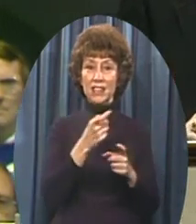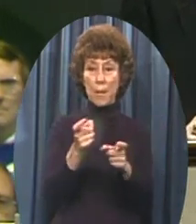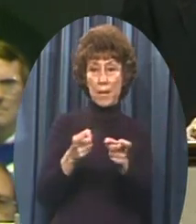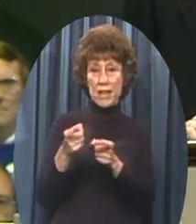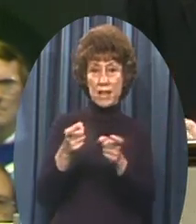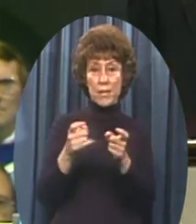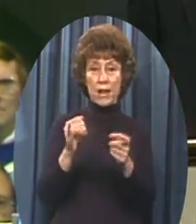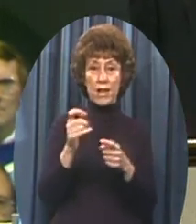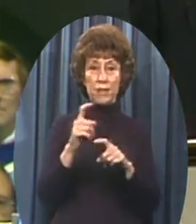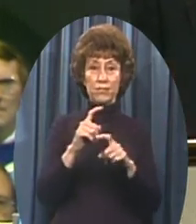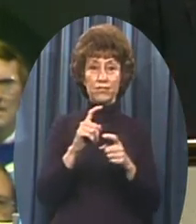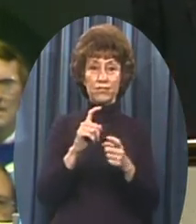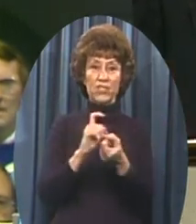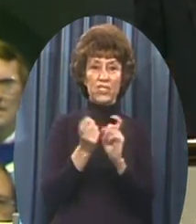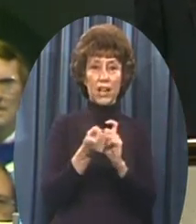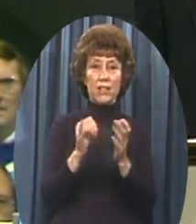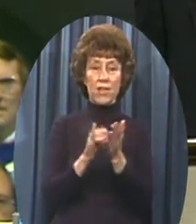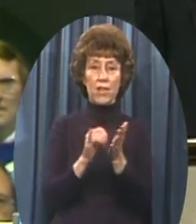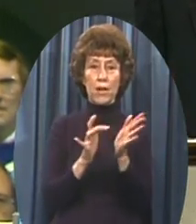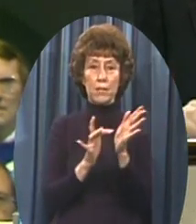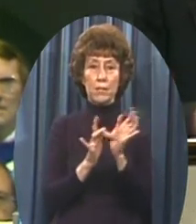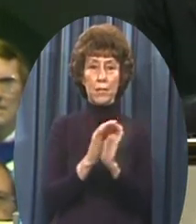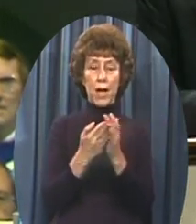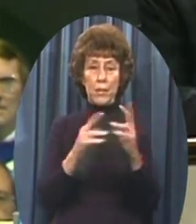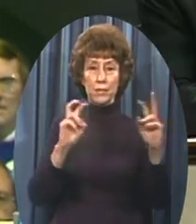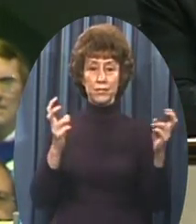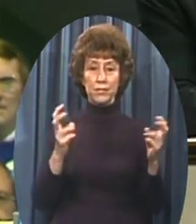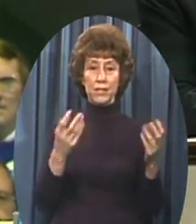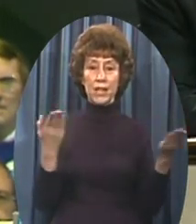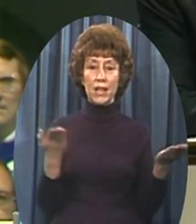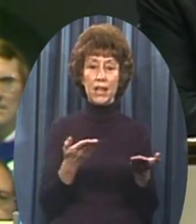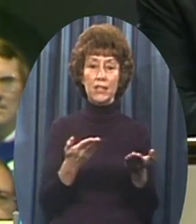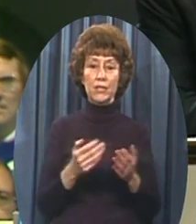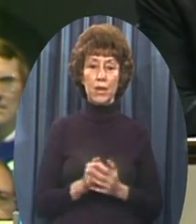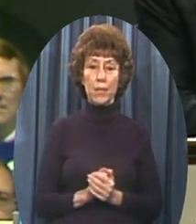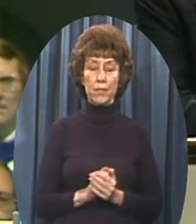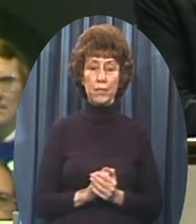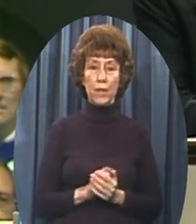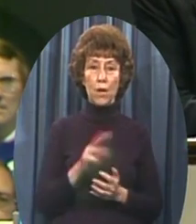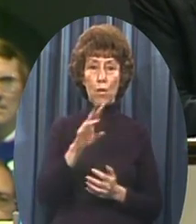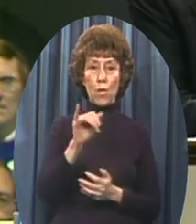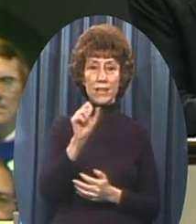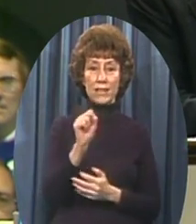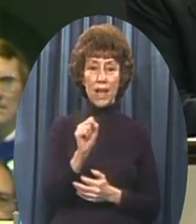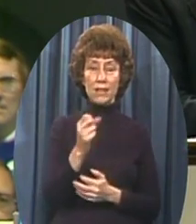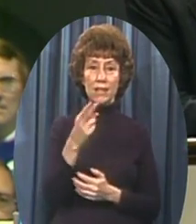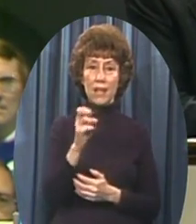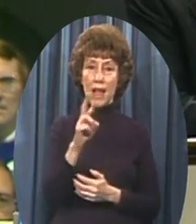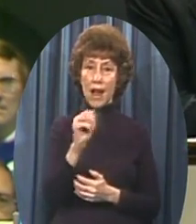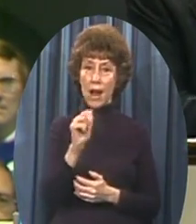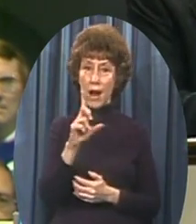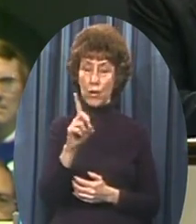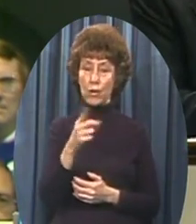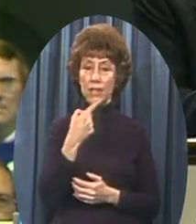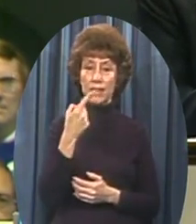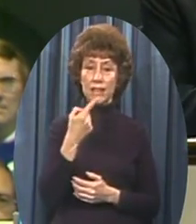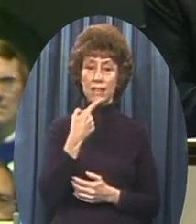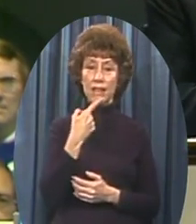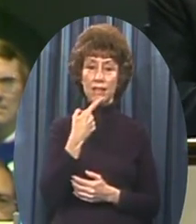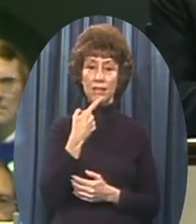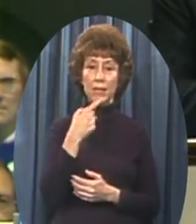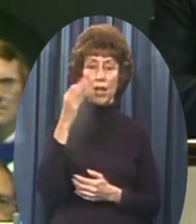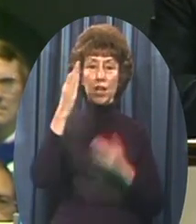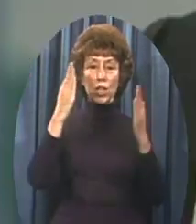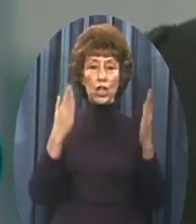from Wausau, Wisconsin, Wausau, Merrill, Wisconsin, Herald. clergymen oppose trend of